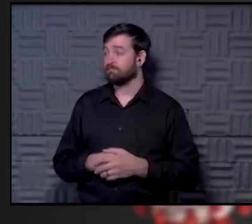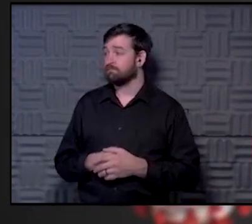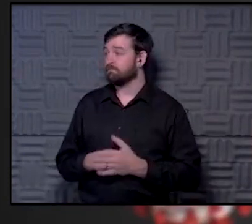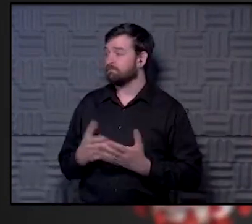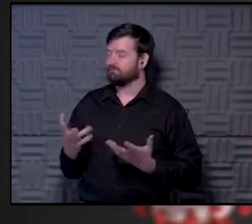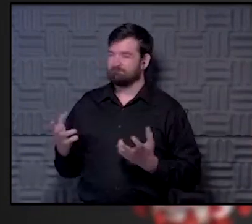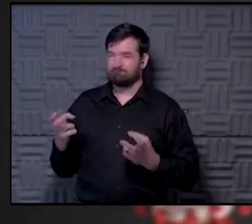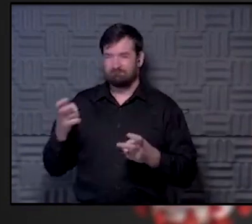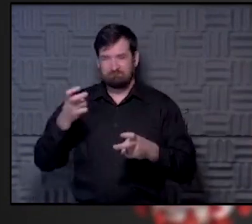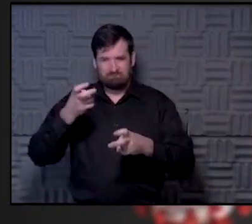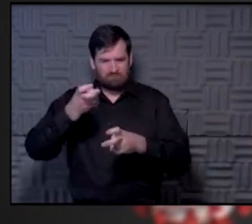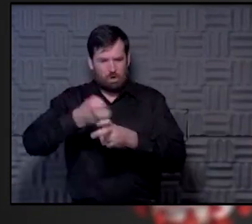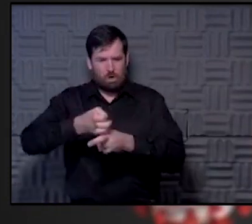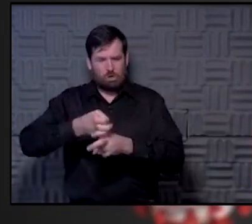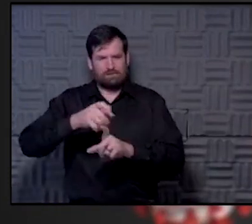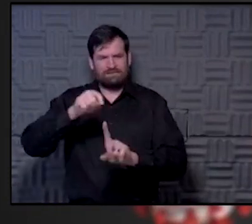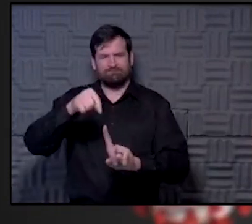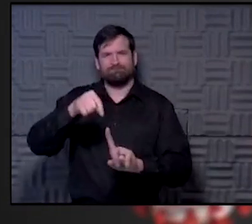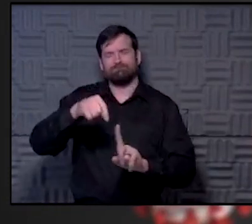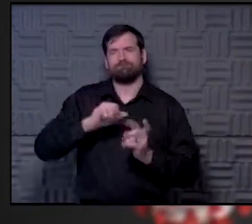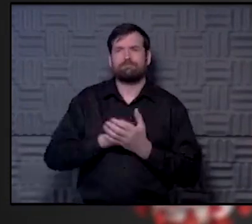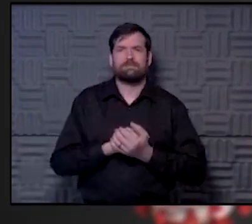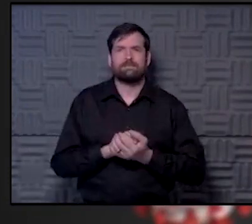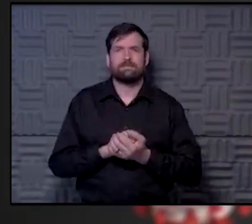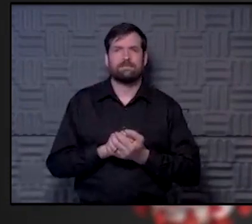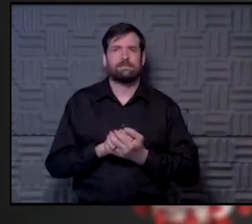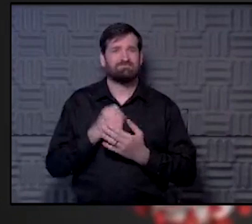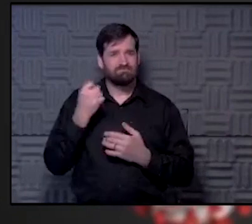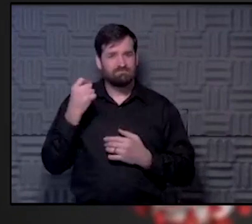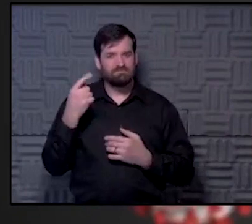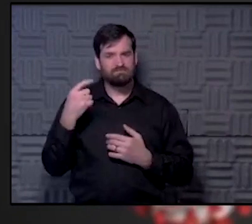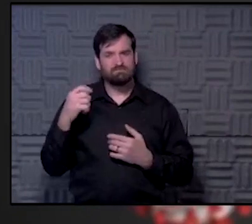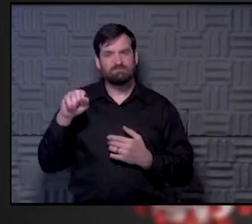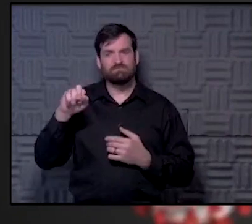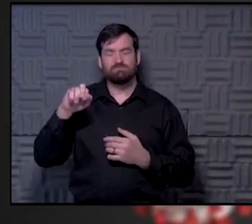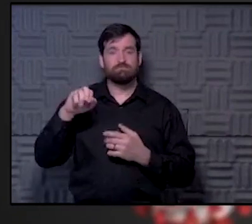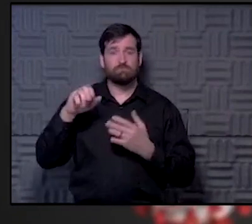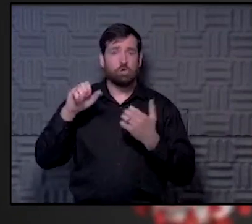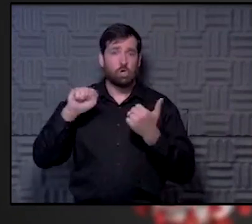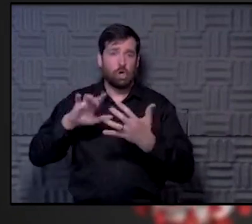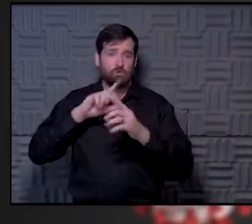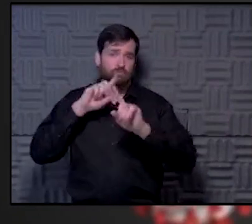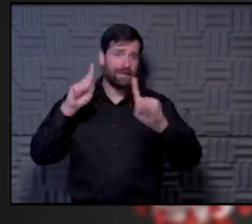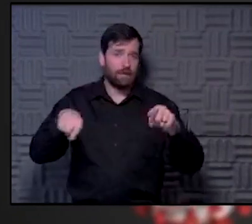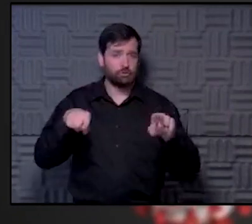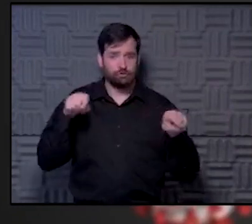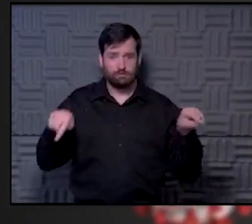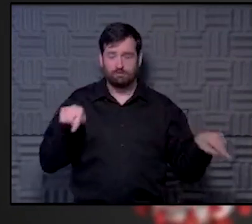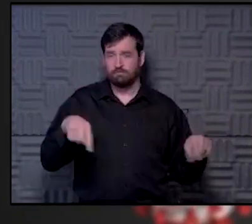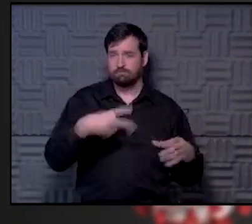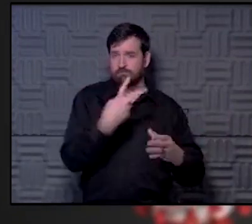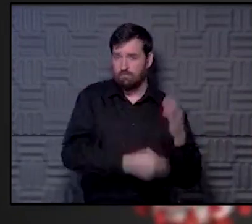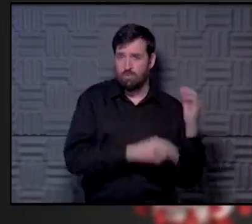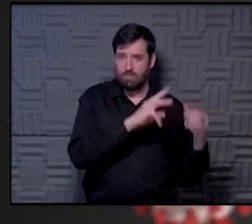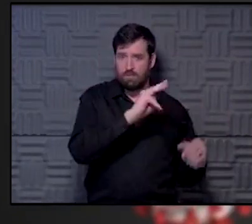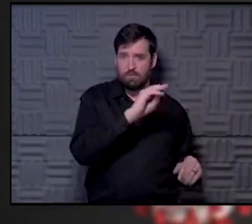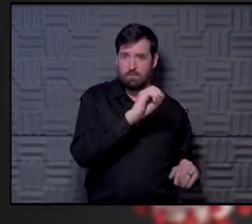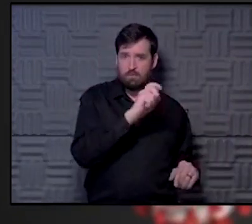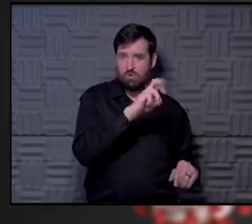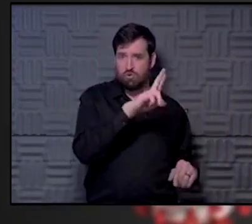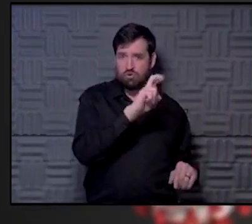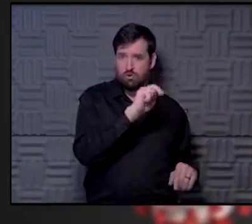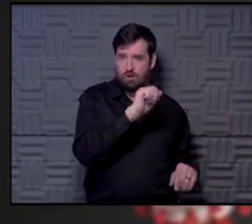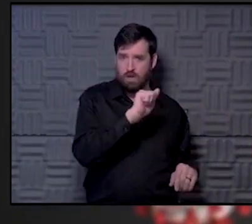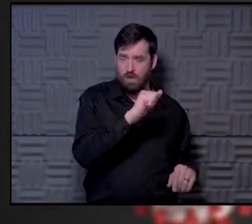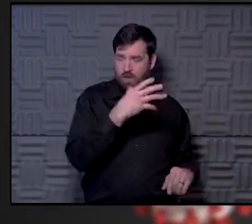Harder is a hard word. So they're both reactogenic. I mean, I was thinking when